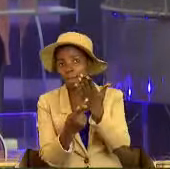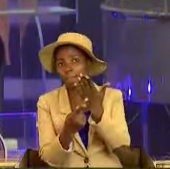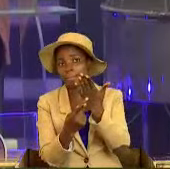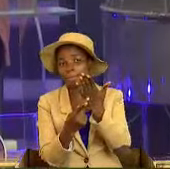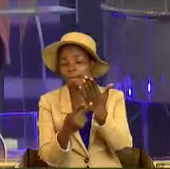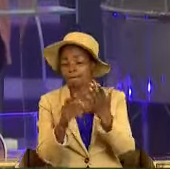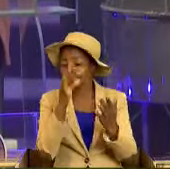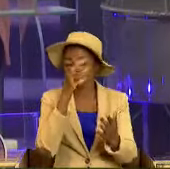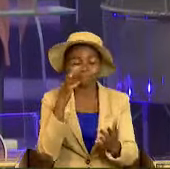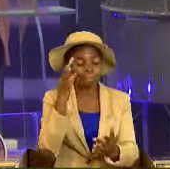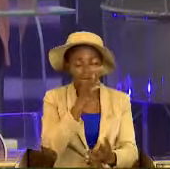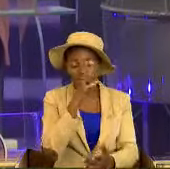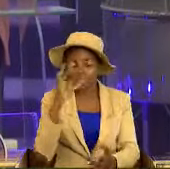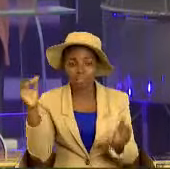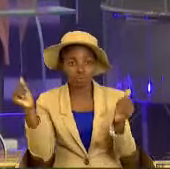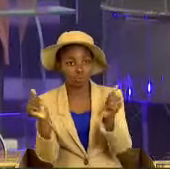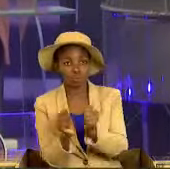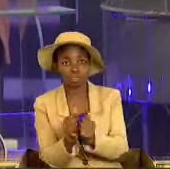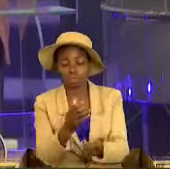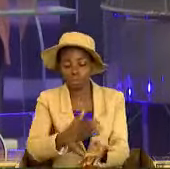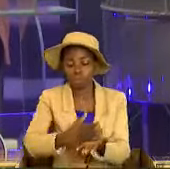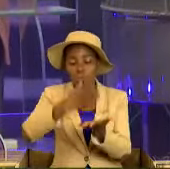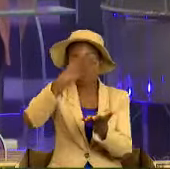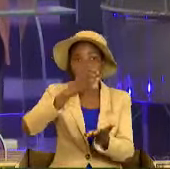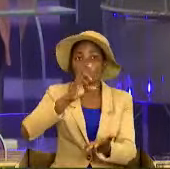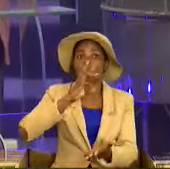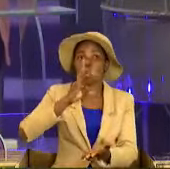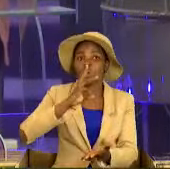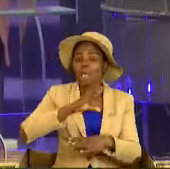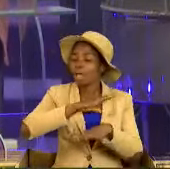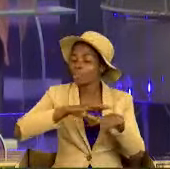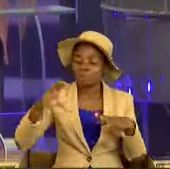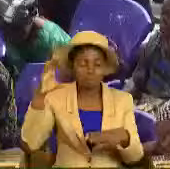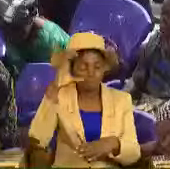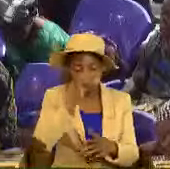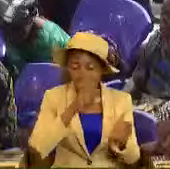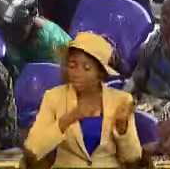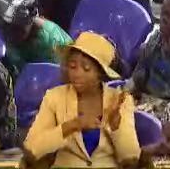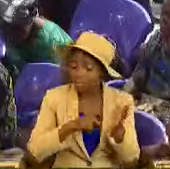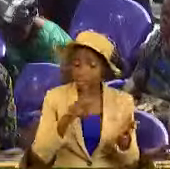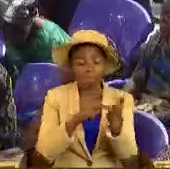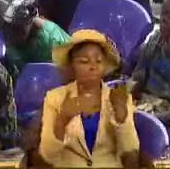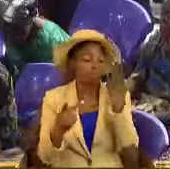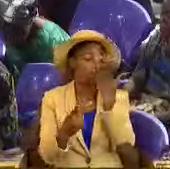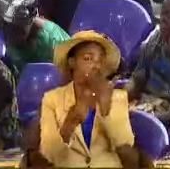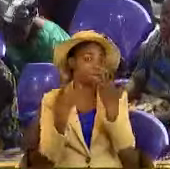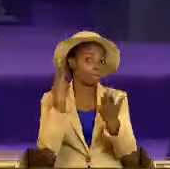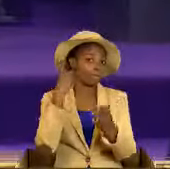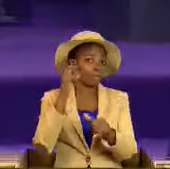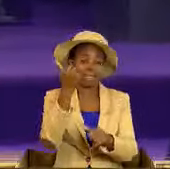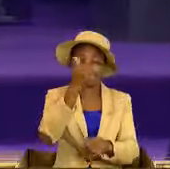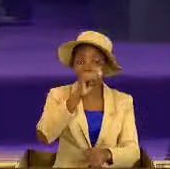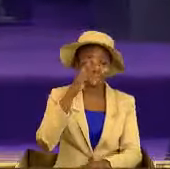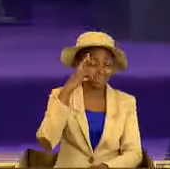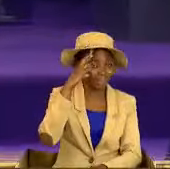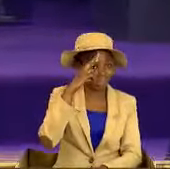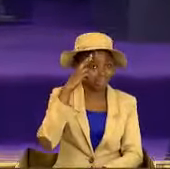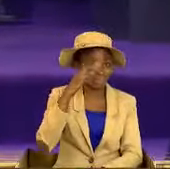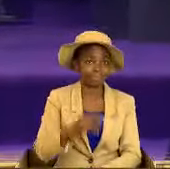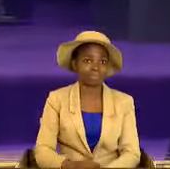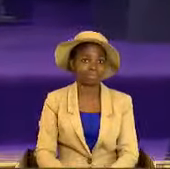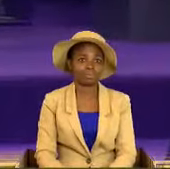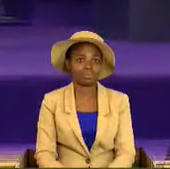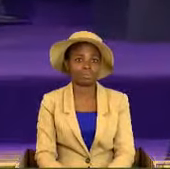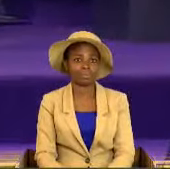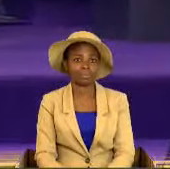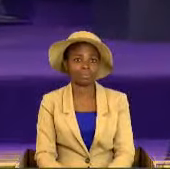oil don't miss this special program for any reason the entrance examination and interview